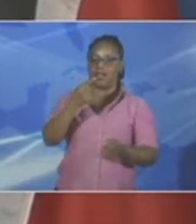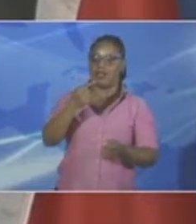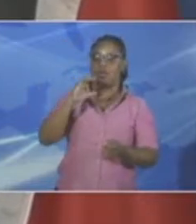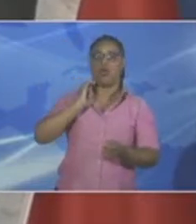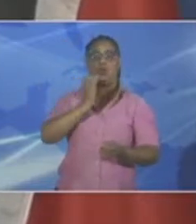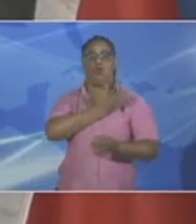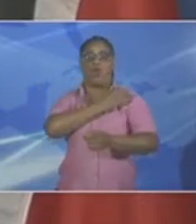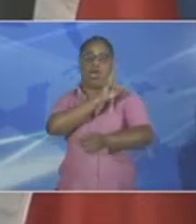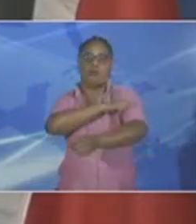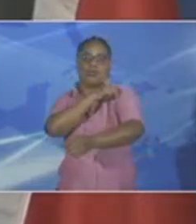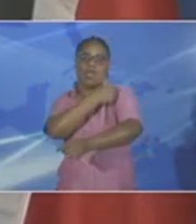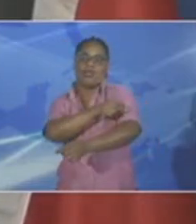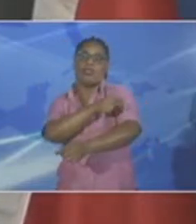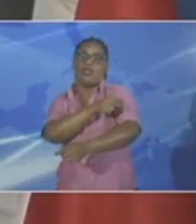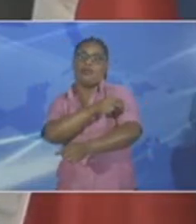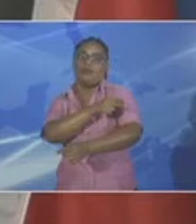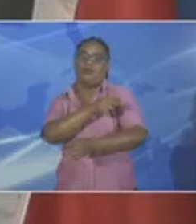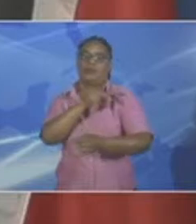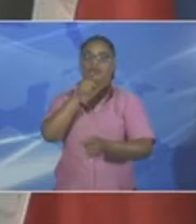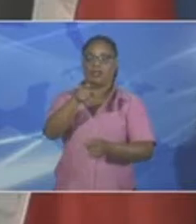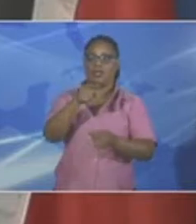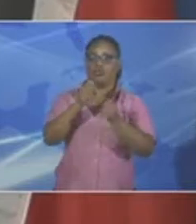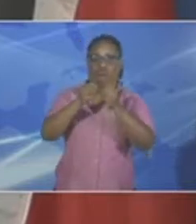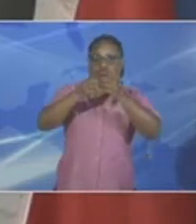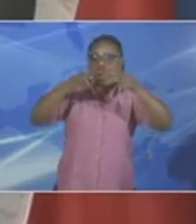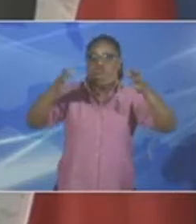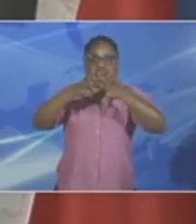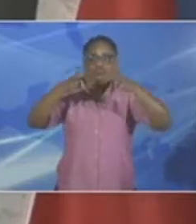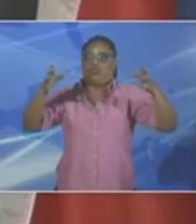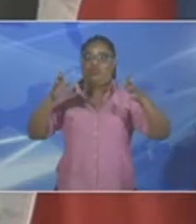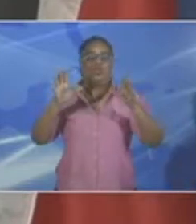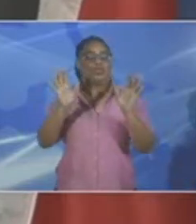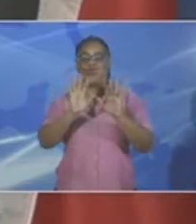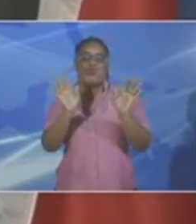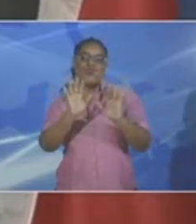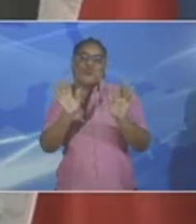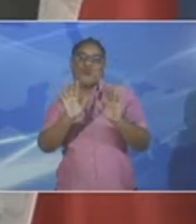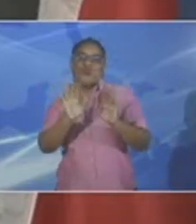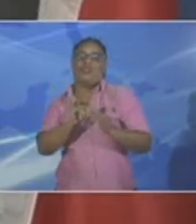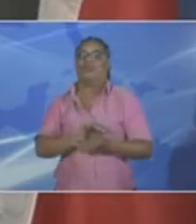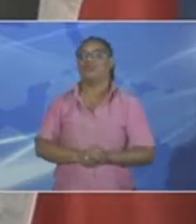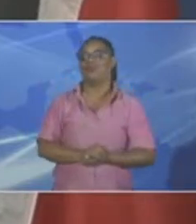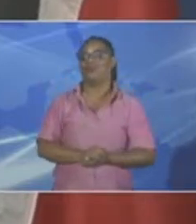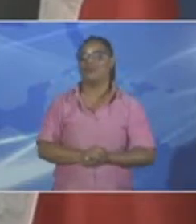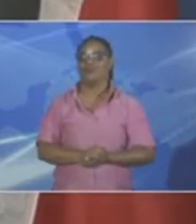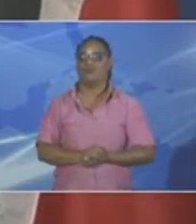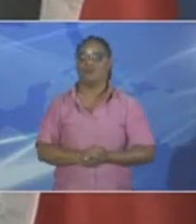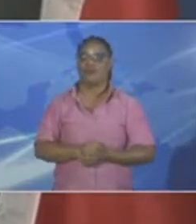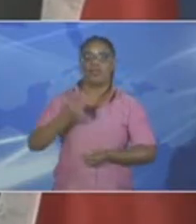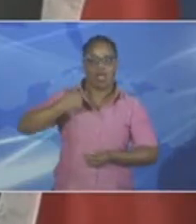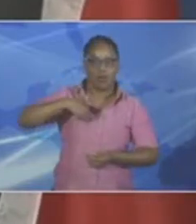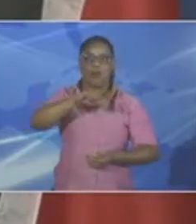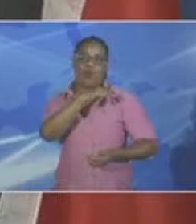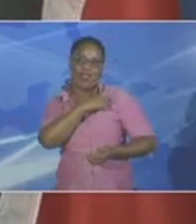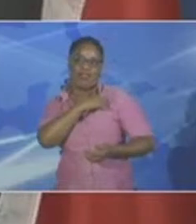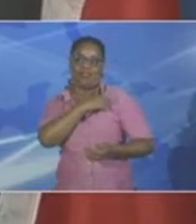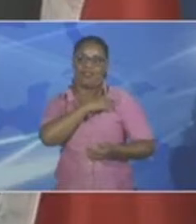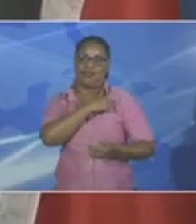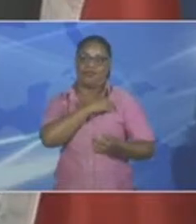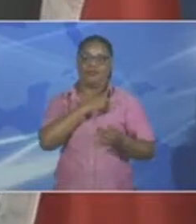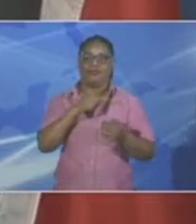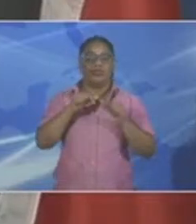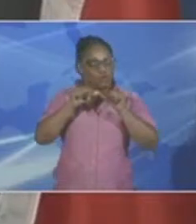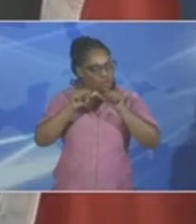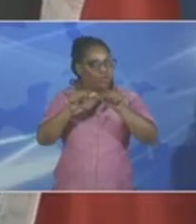from overflowing with patients. We are a long way from that last bed. We are a long way from